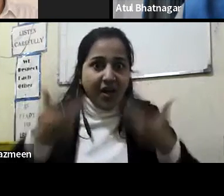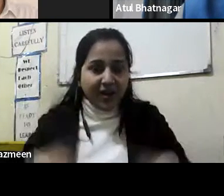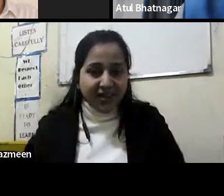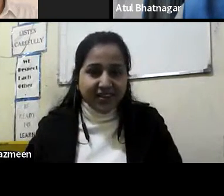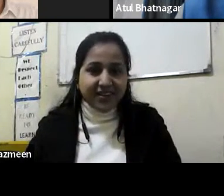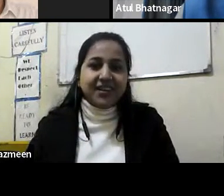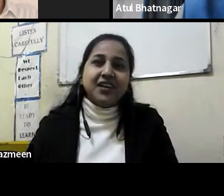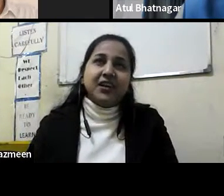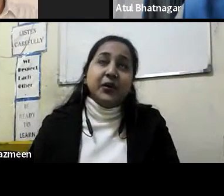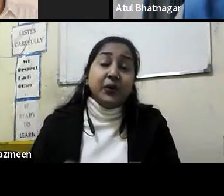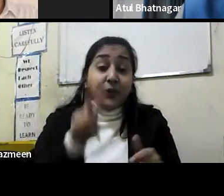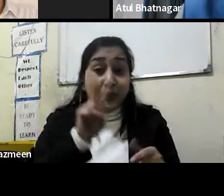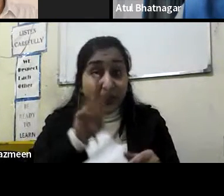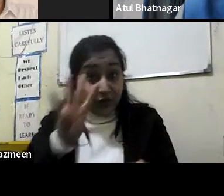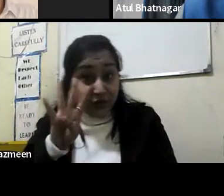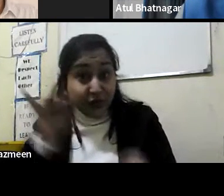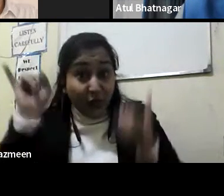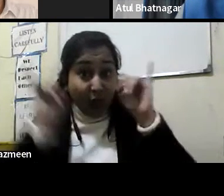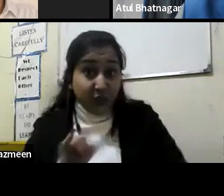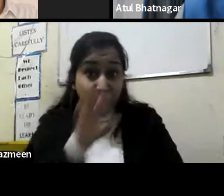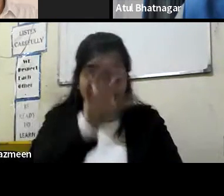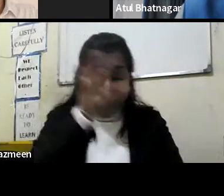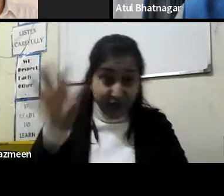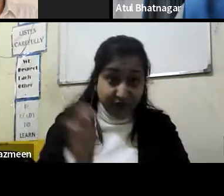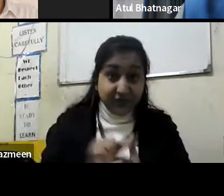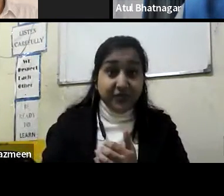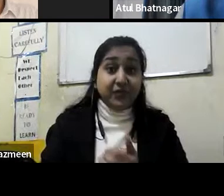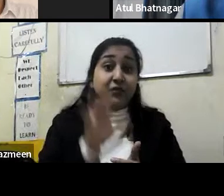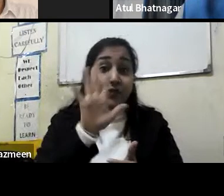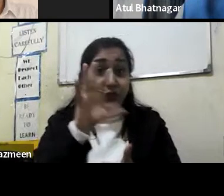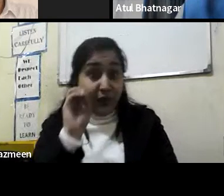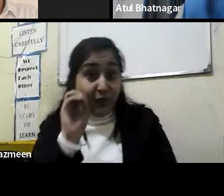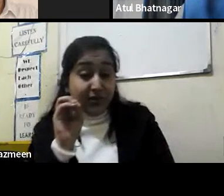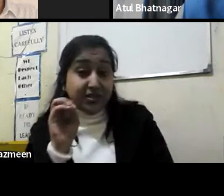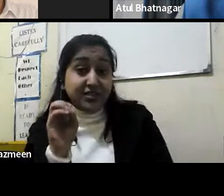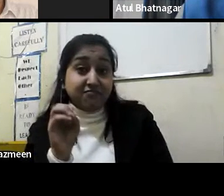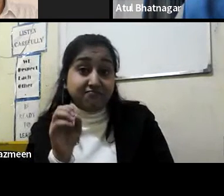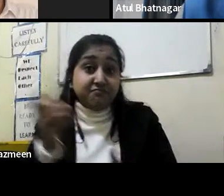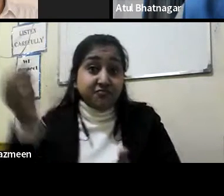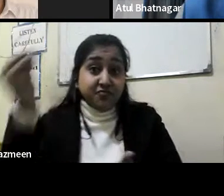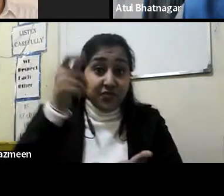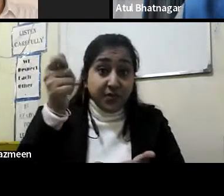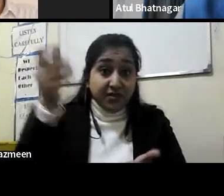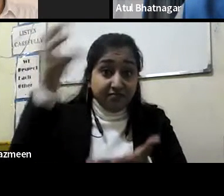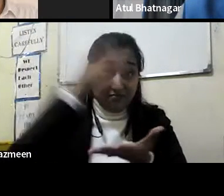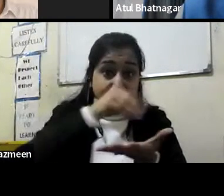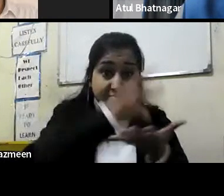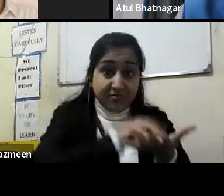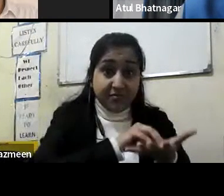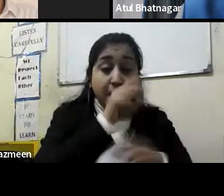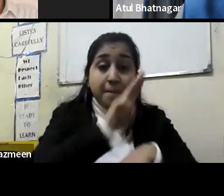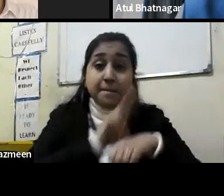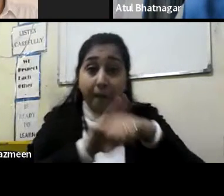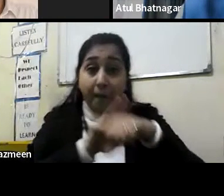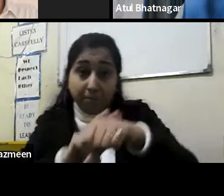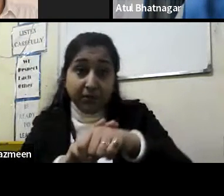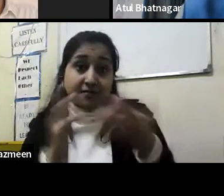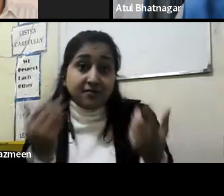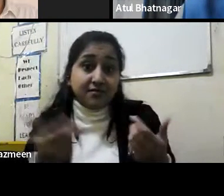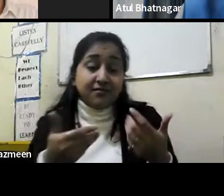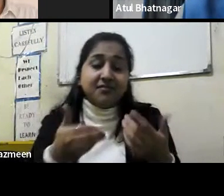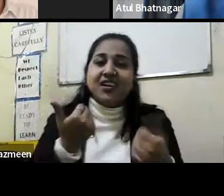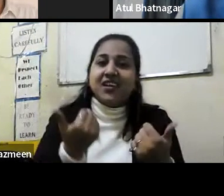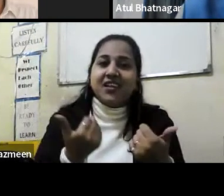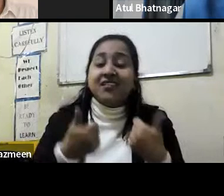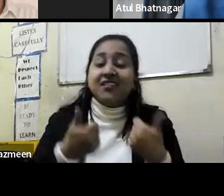centers, 50 plus funding partners, 100 plus placement partners in particular. We wish that your network keeps growing so